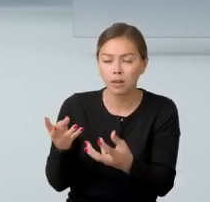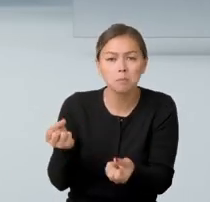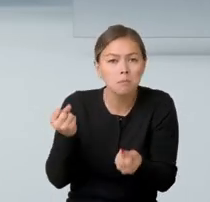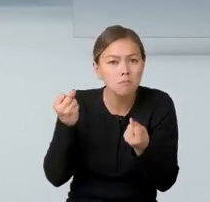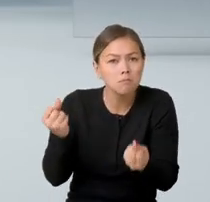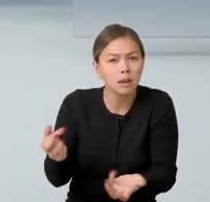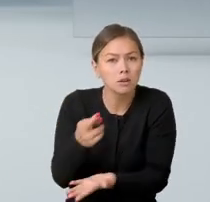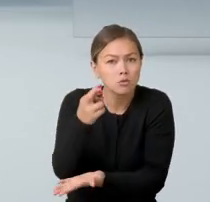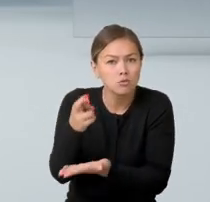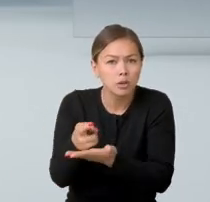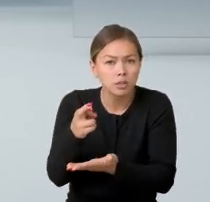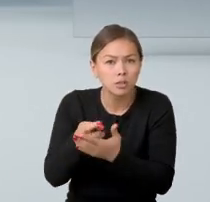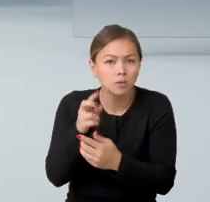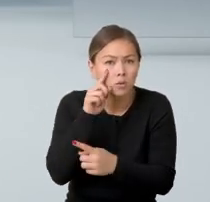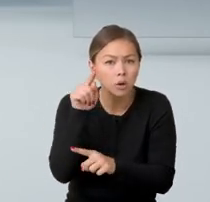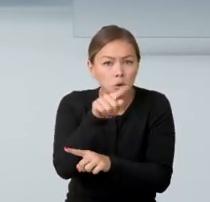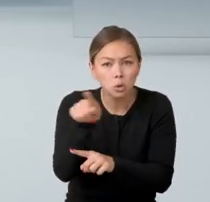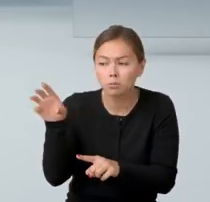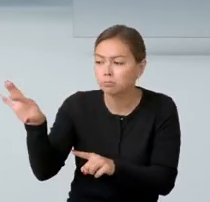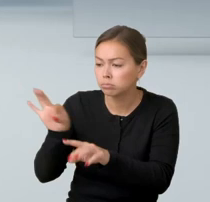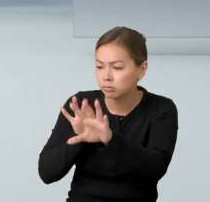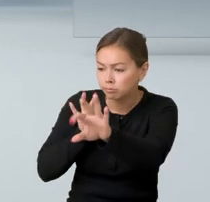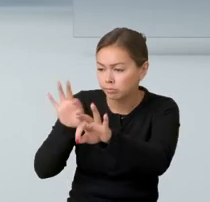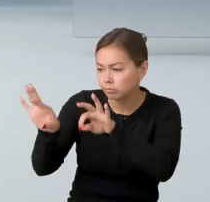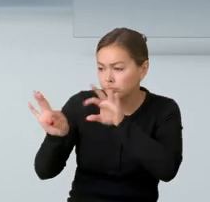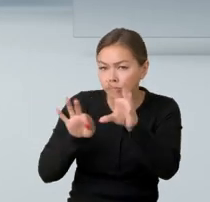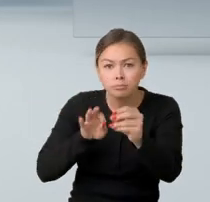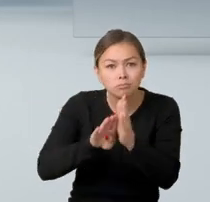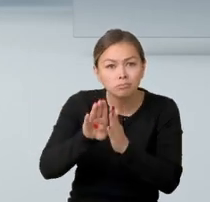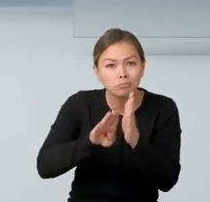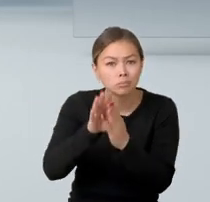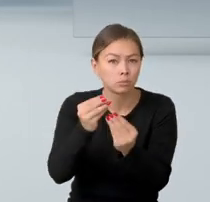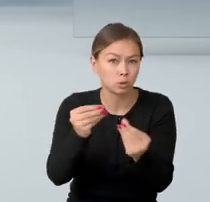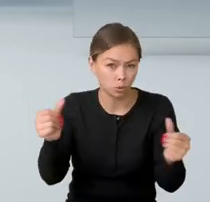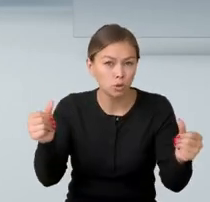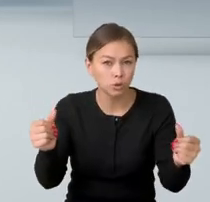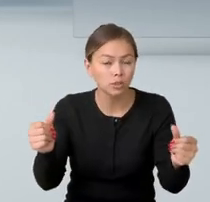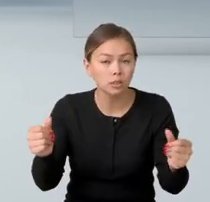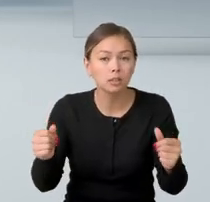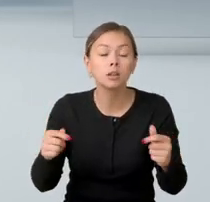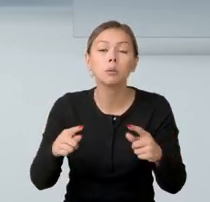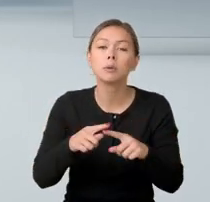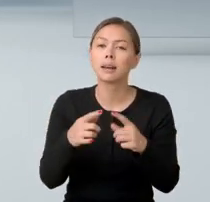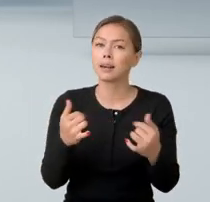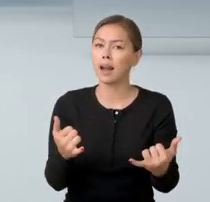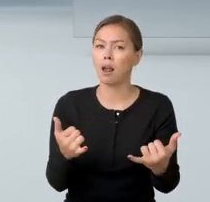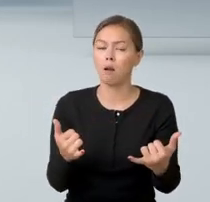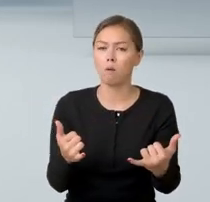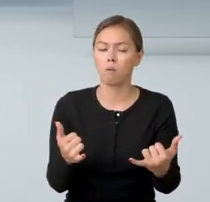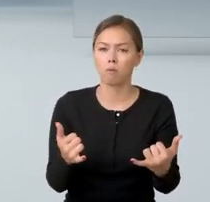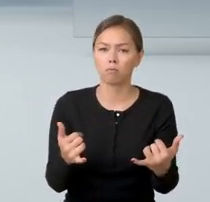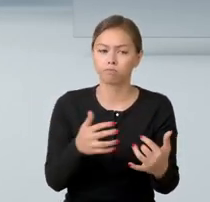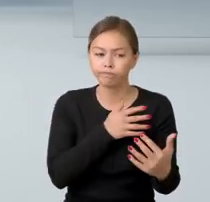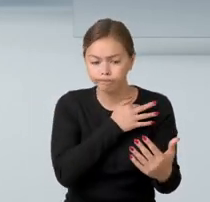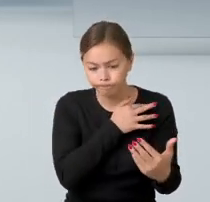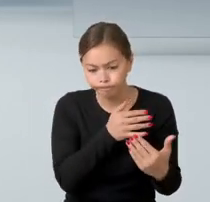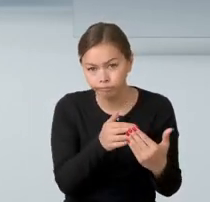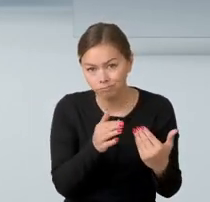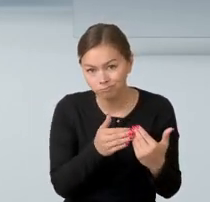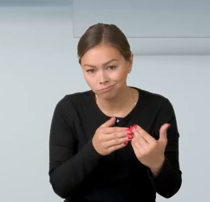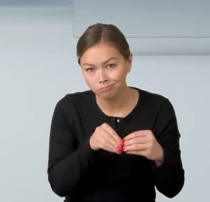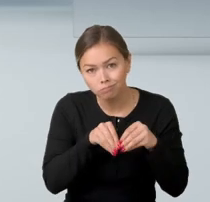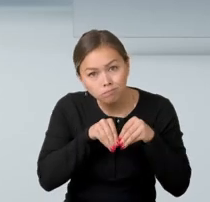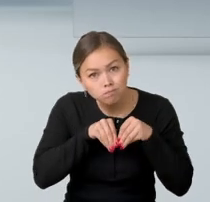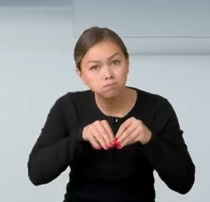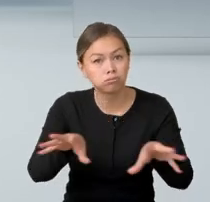Platform providing a lot of good building blocks for us to build our Solutions and now it's time for us to be